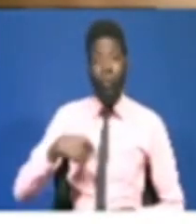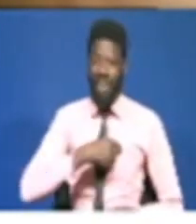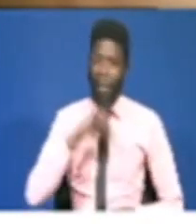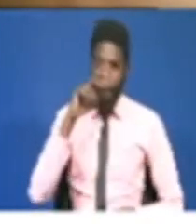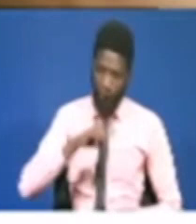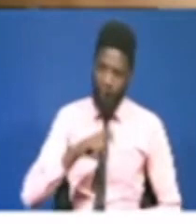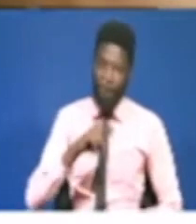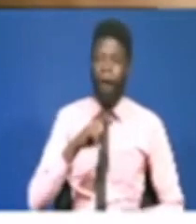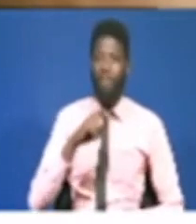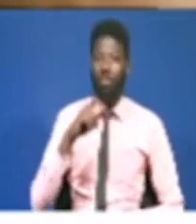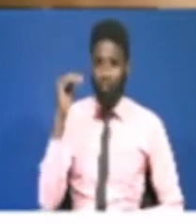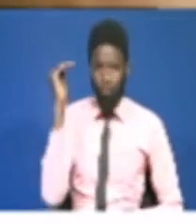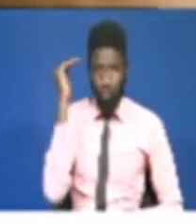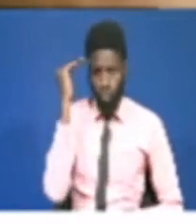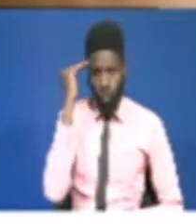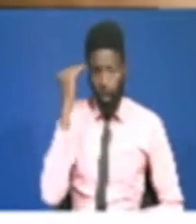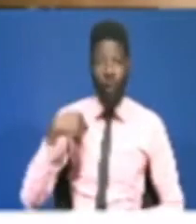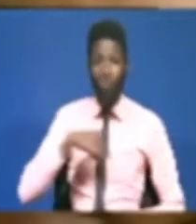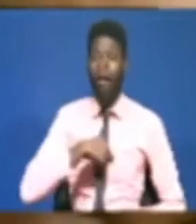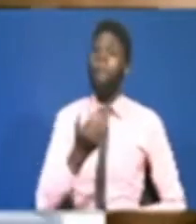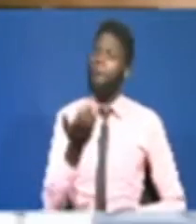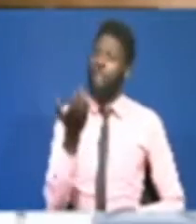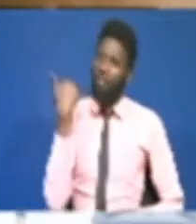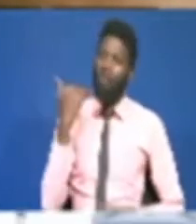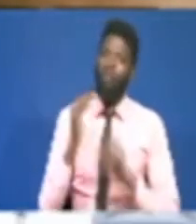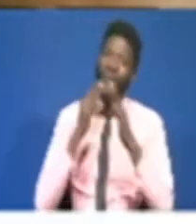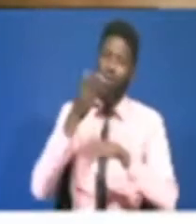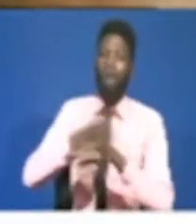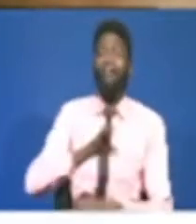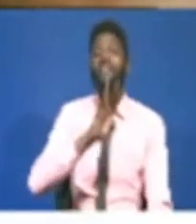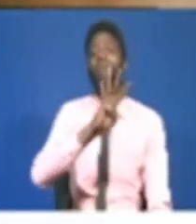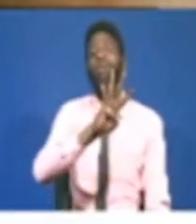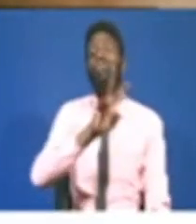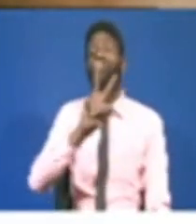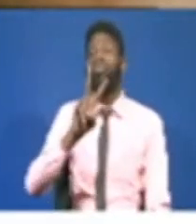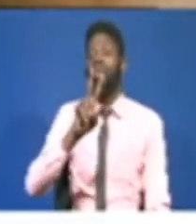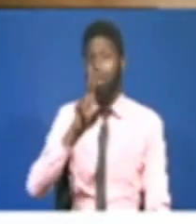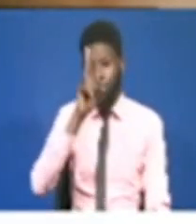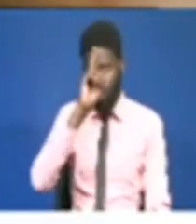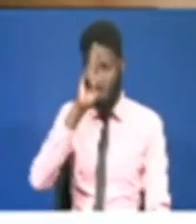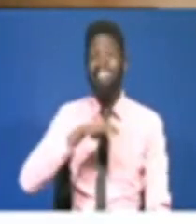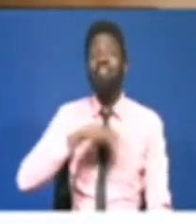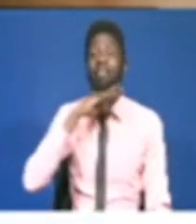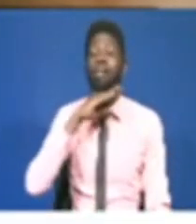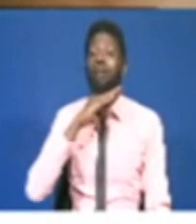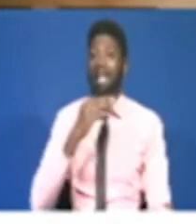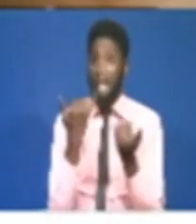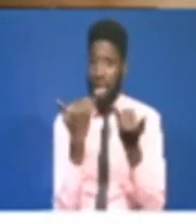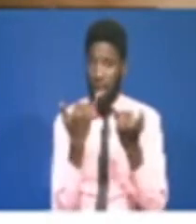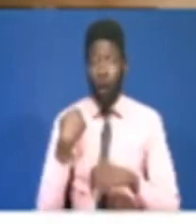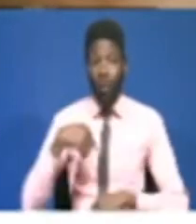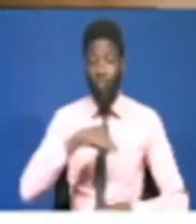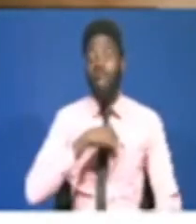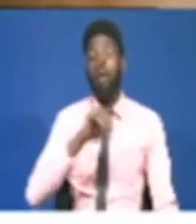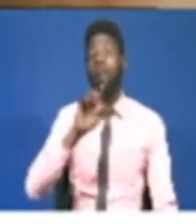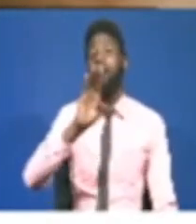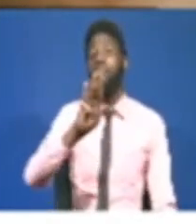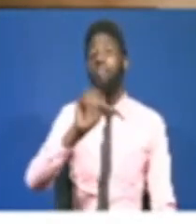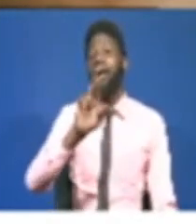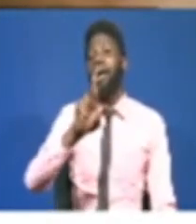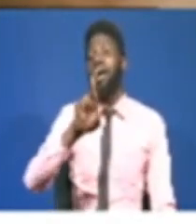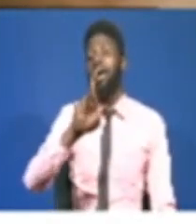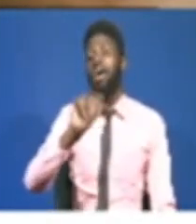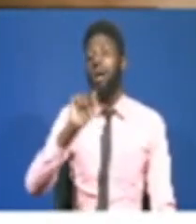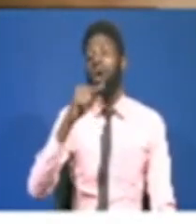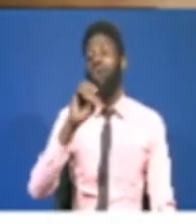point we lost over 42 police officers, and the only thing we have to show in Baragoi is a monument with